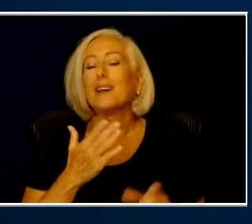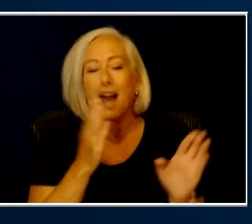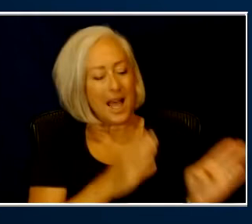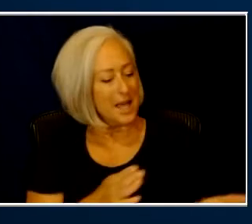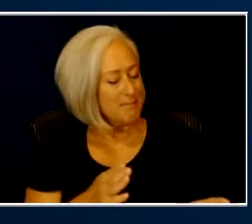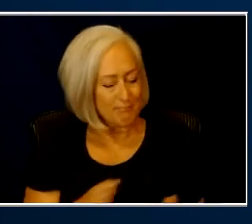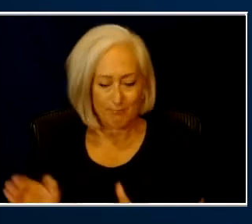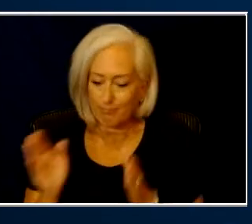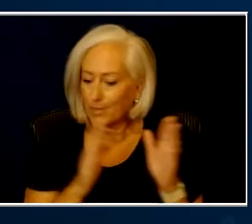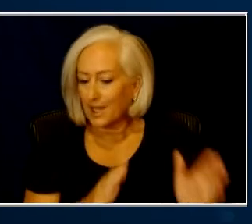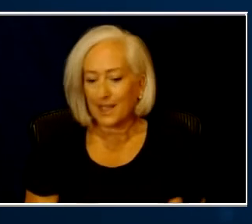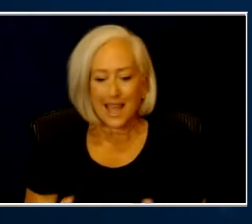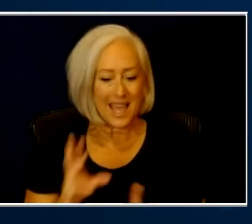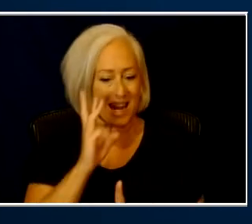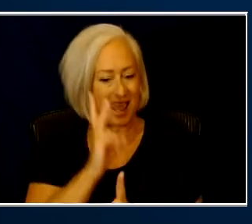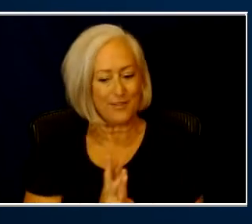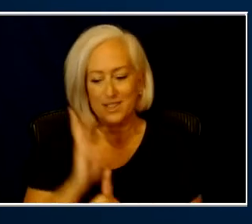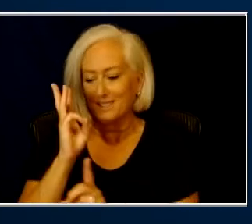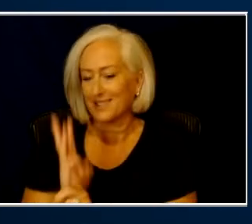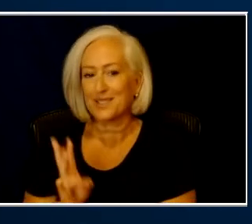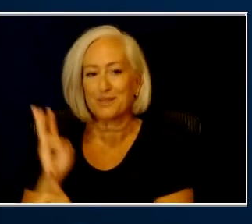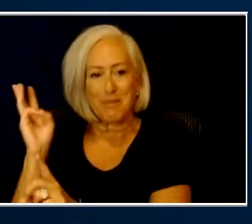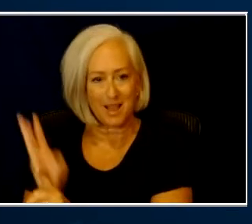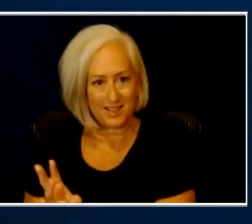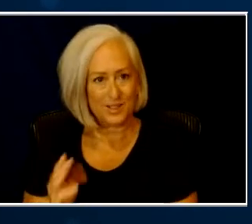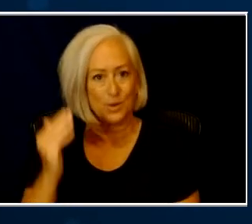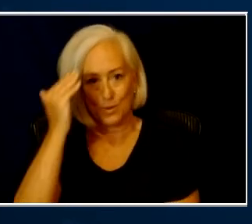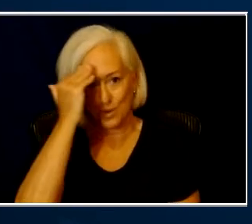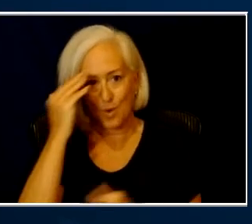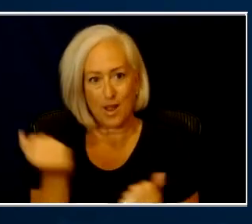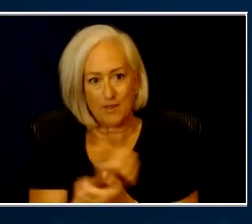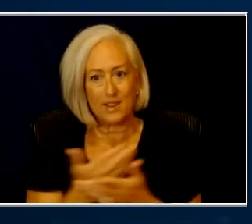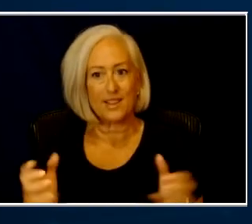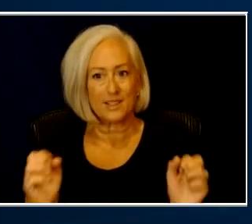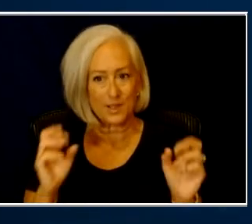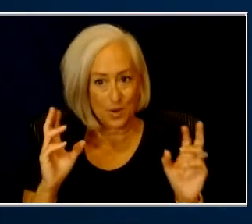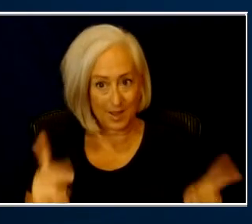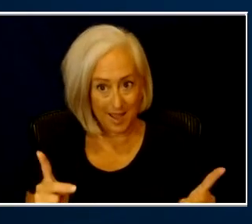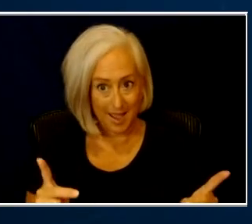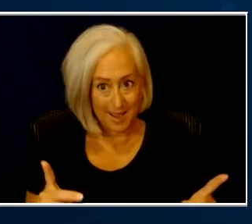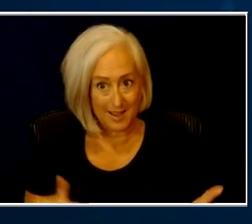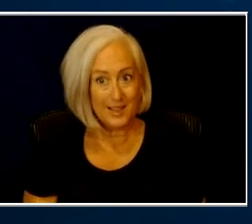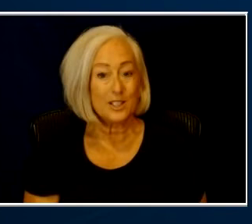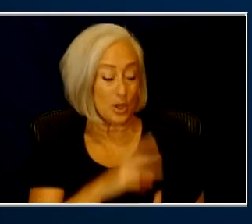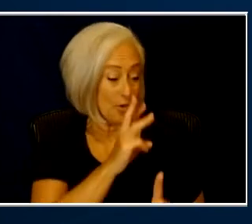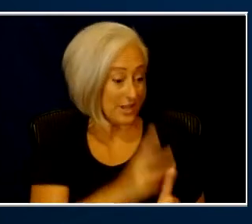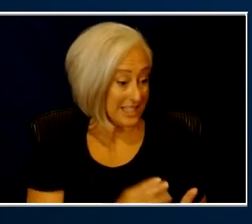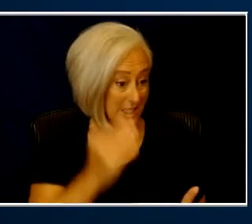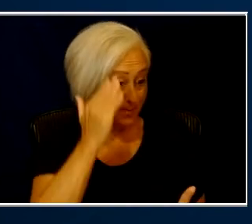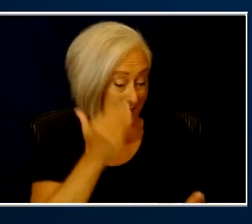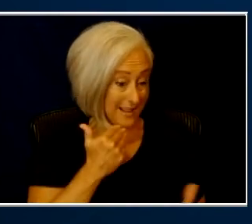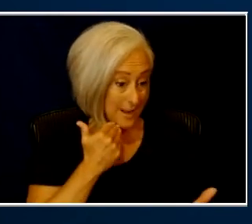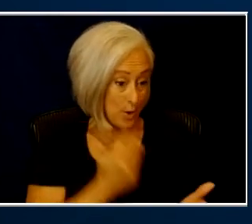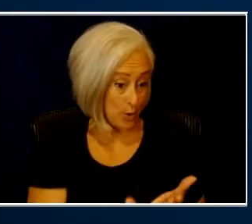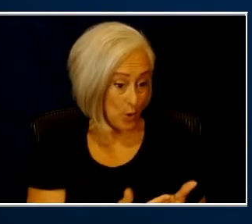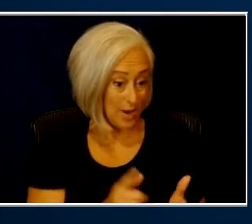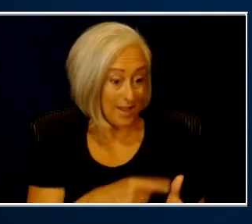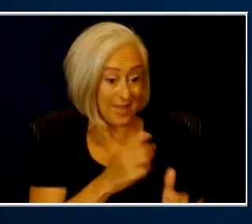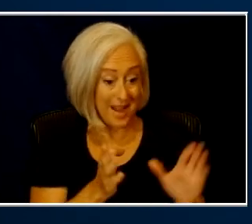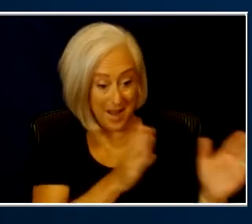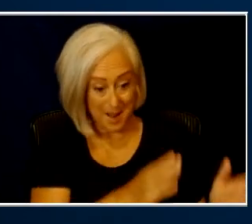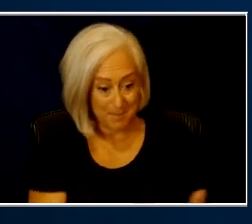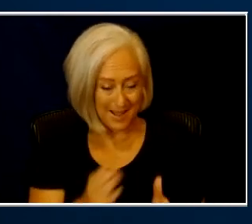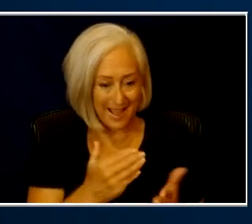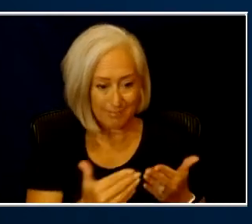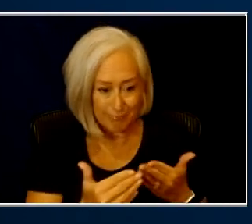from scan to scan until I know everything's okay. And then for 6 months, I know I'm good. But I have everything in milestones.